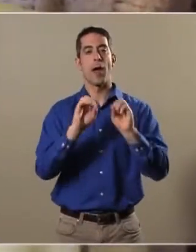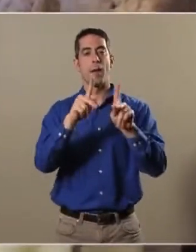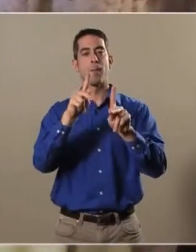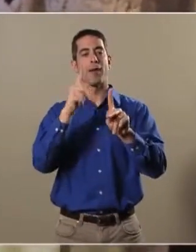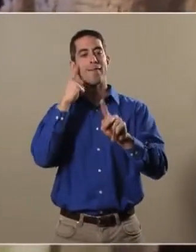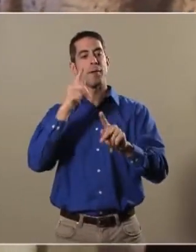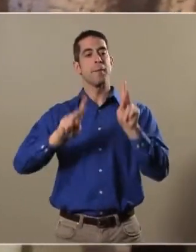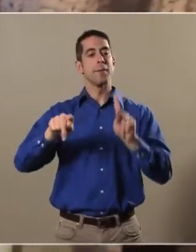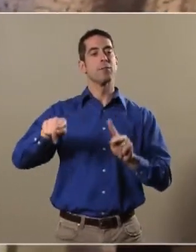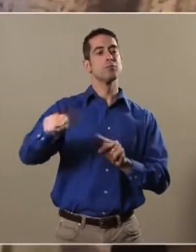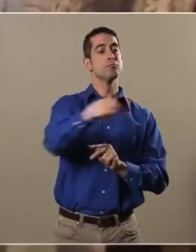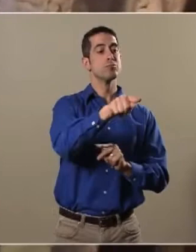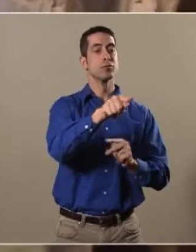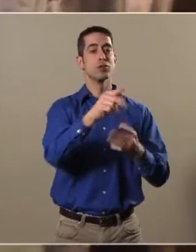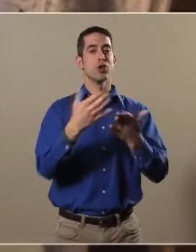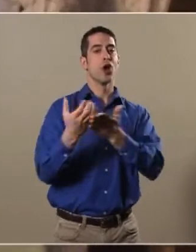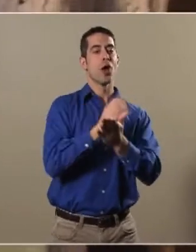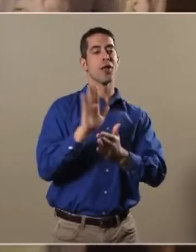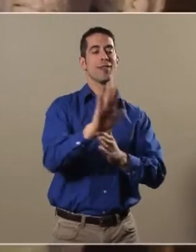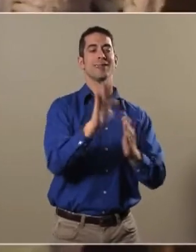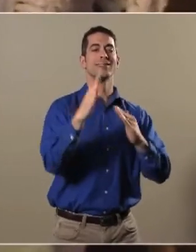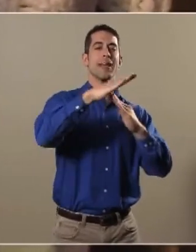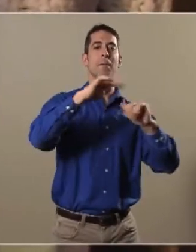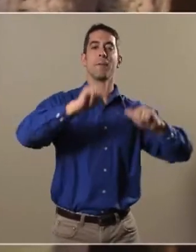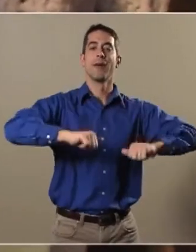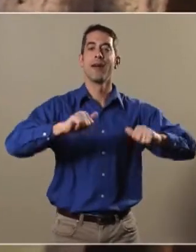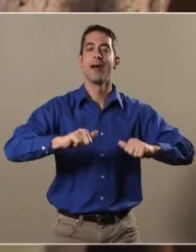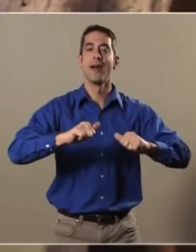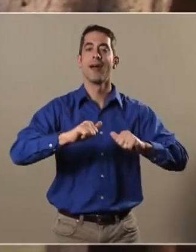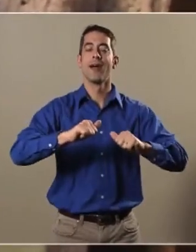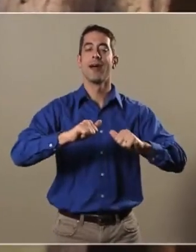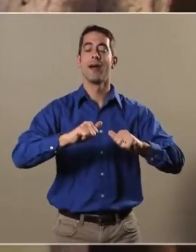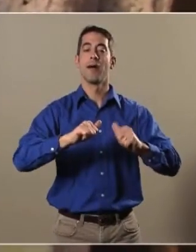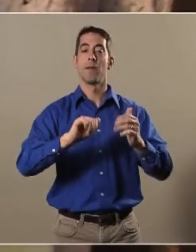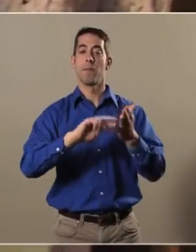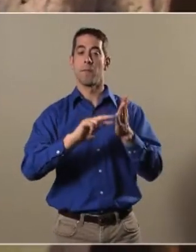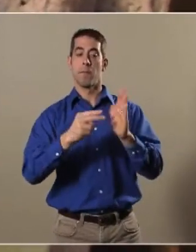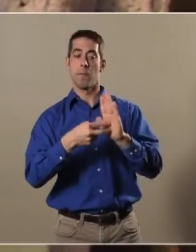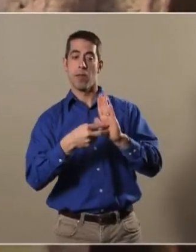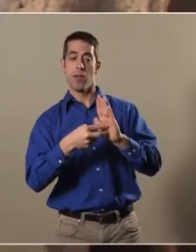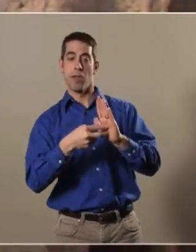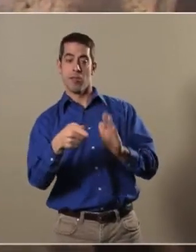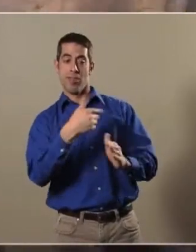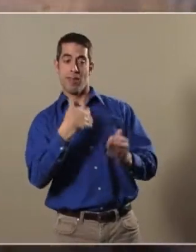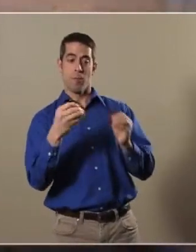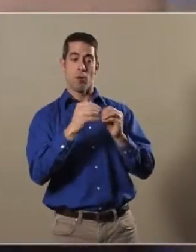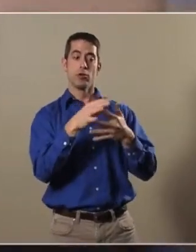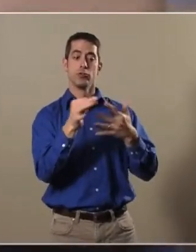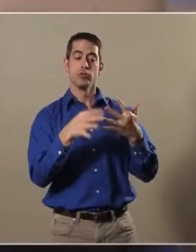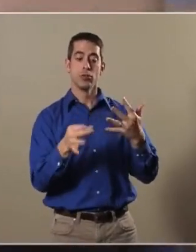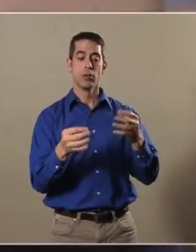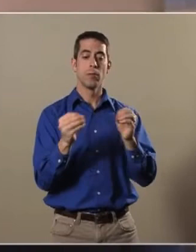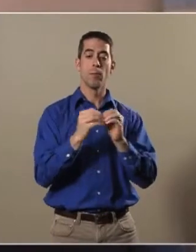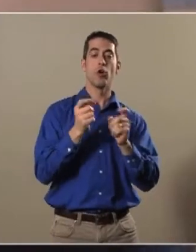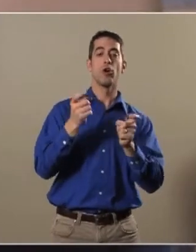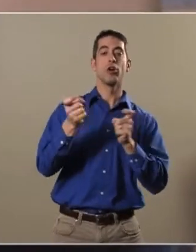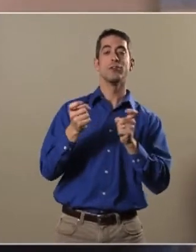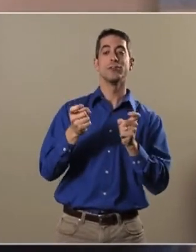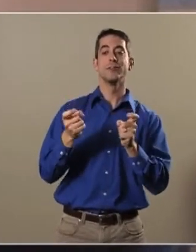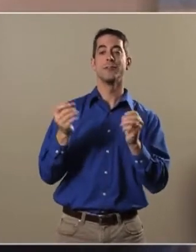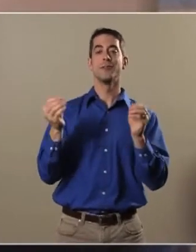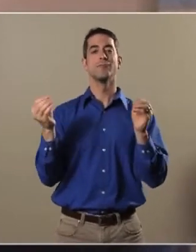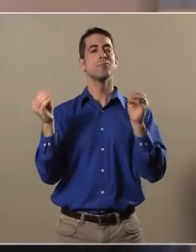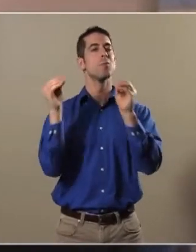consumer, it means more choices, greater control, and greater independence. When you support the League for the Blind